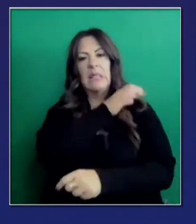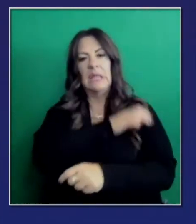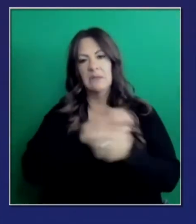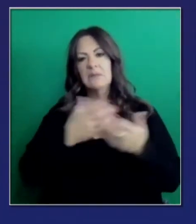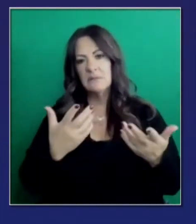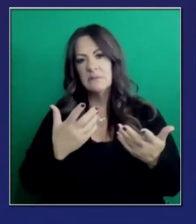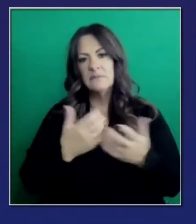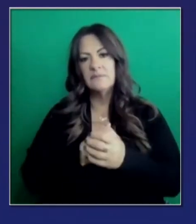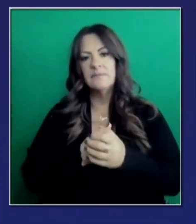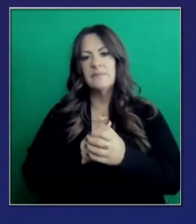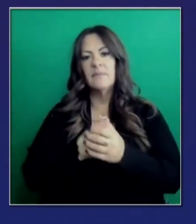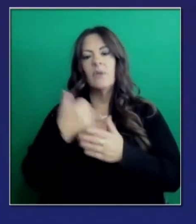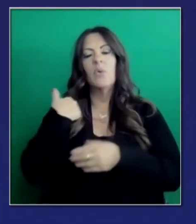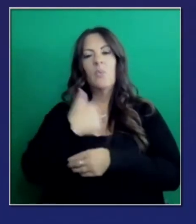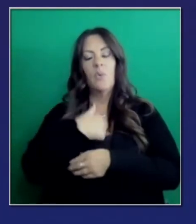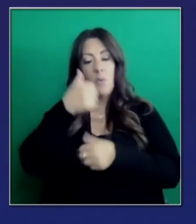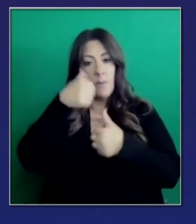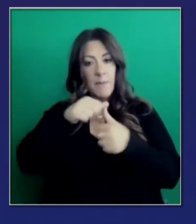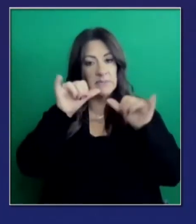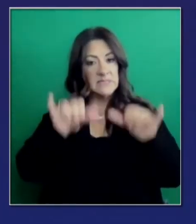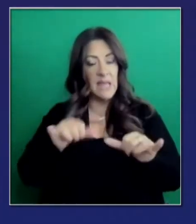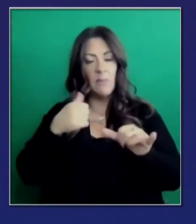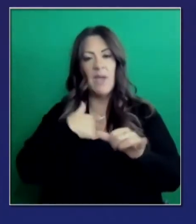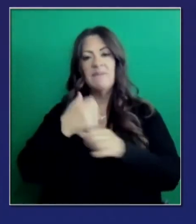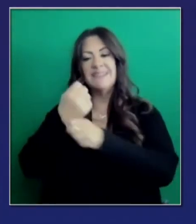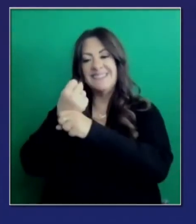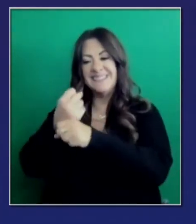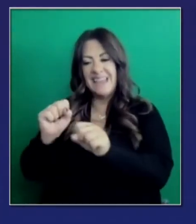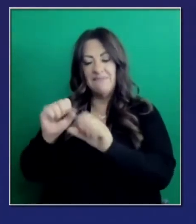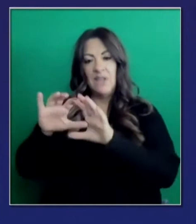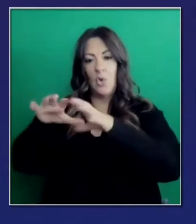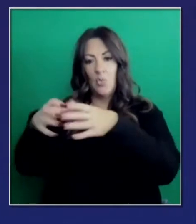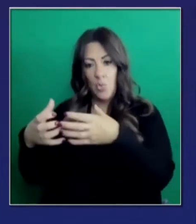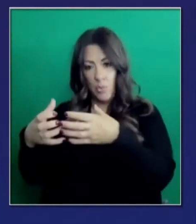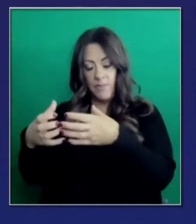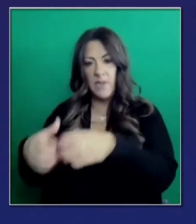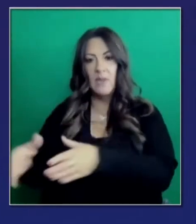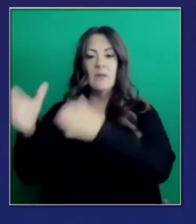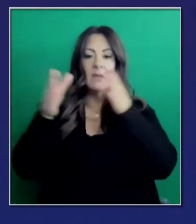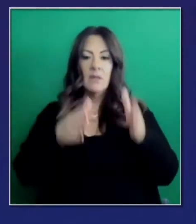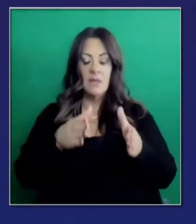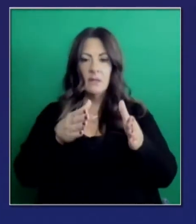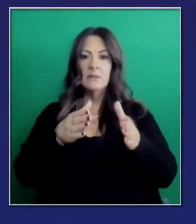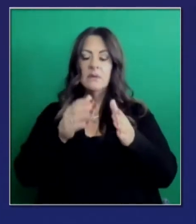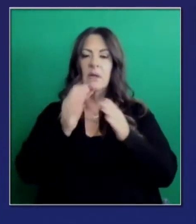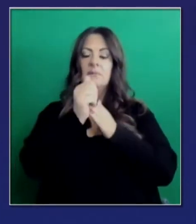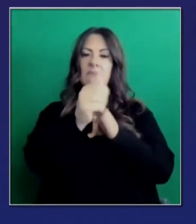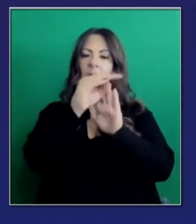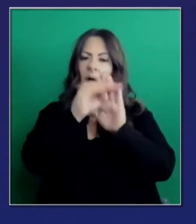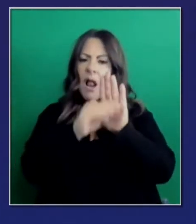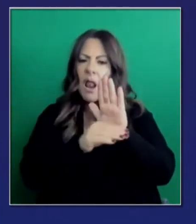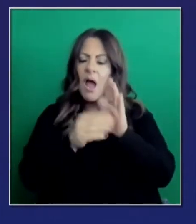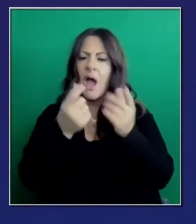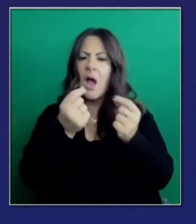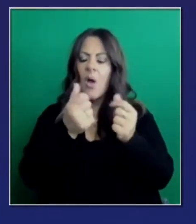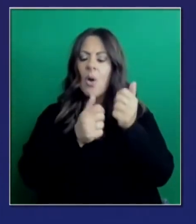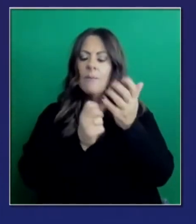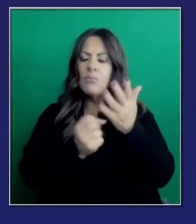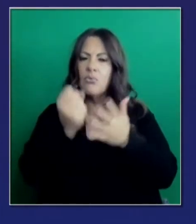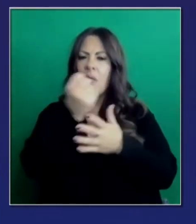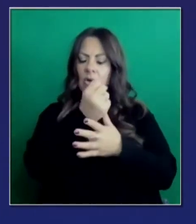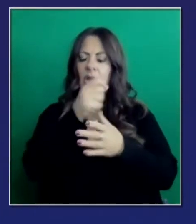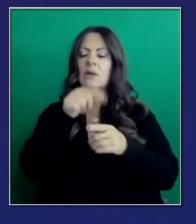our safety task force, we have our guidelines task force, our community advisory task force. We also have at the Office of Emergency Services, where I am, this